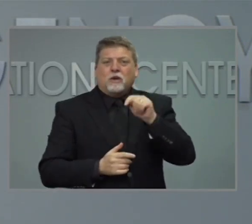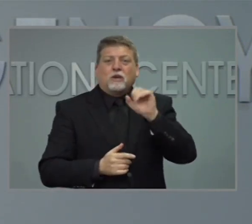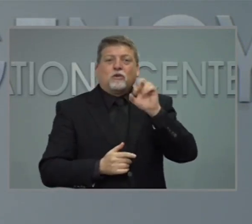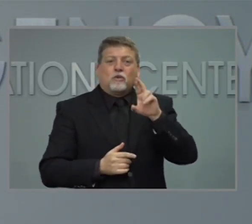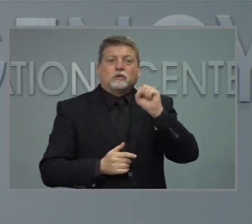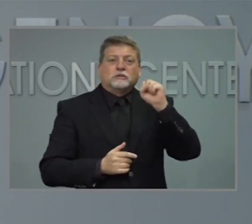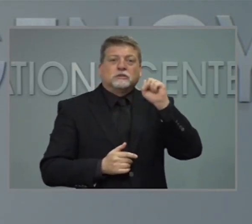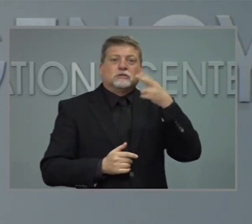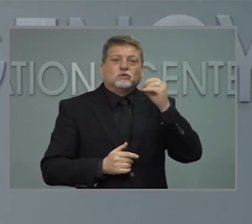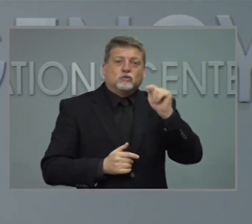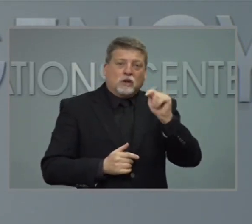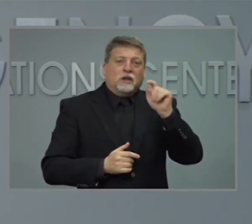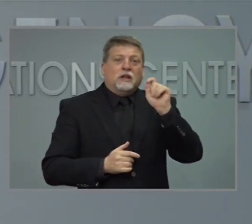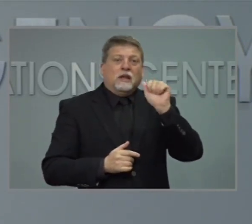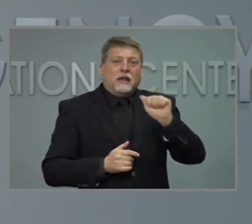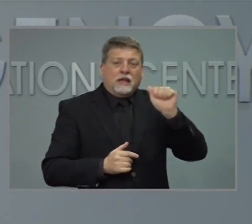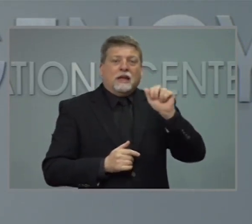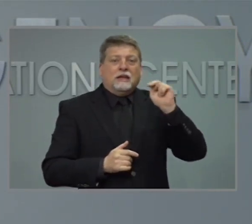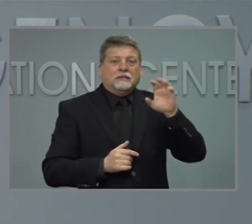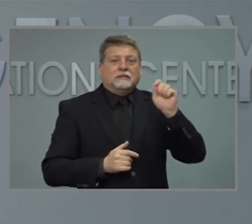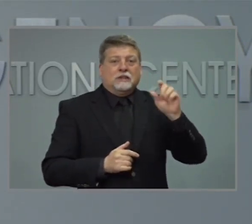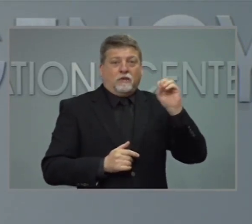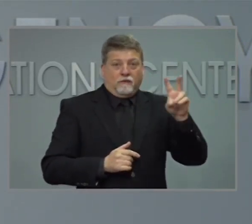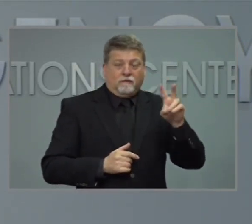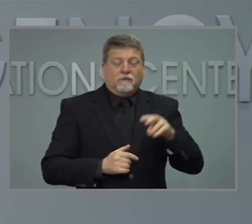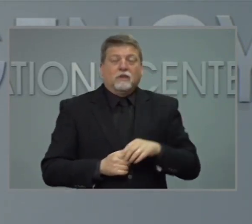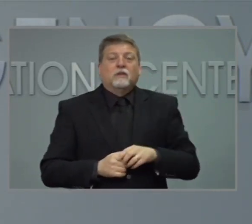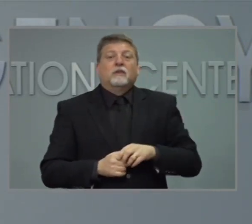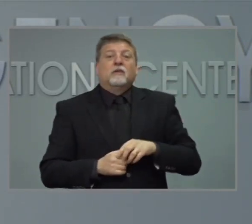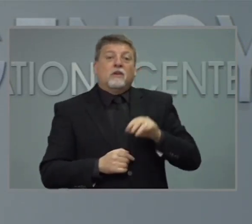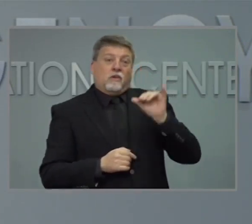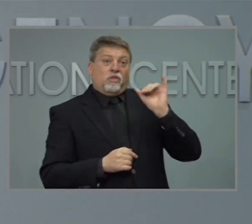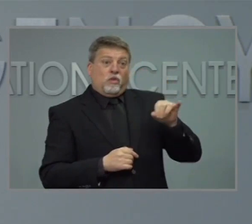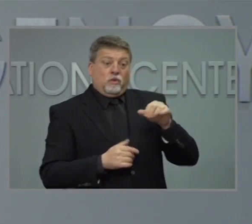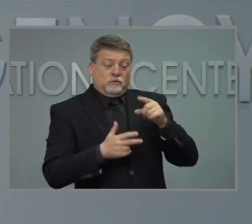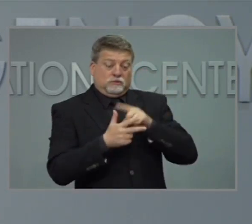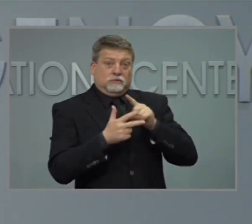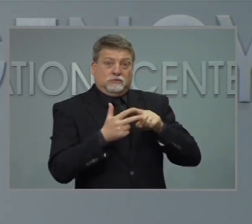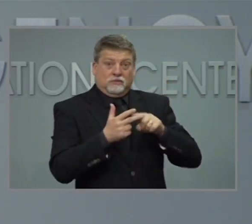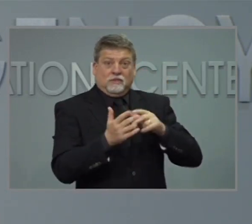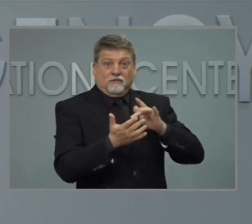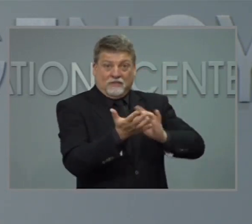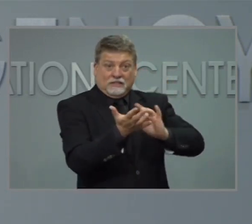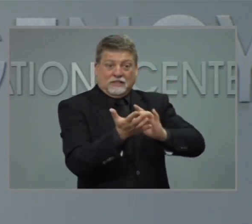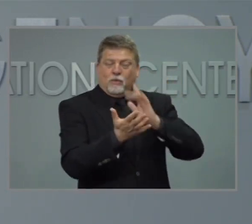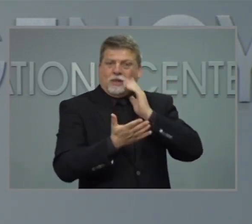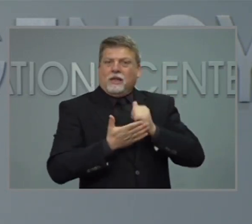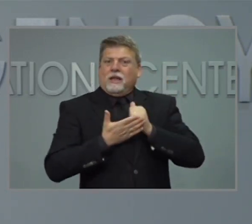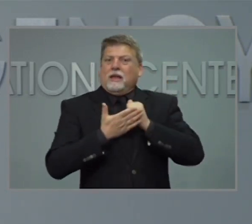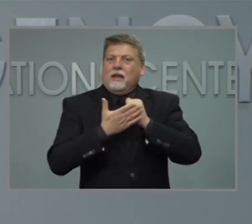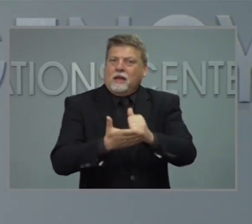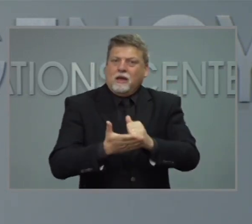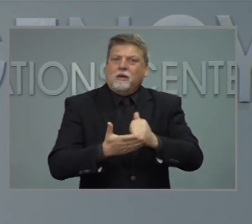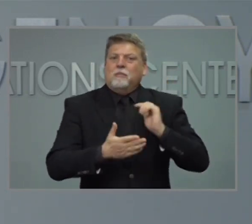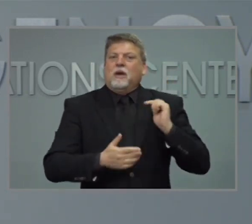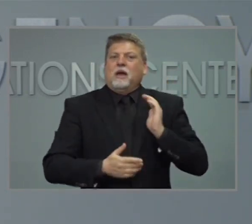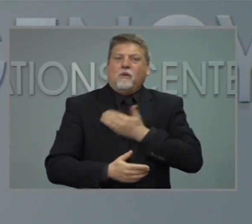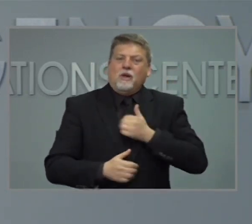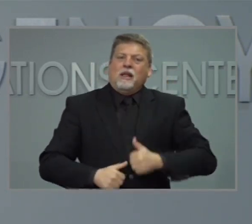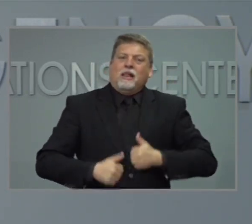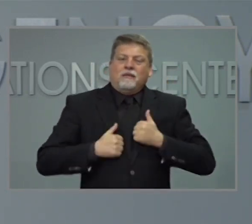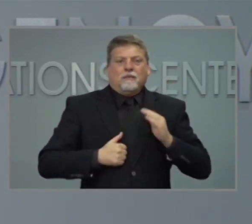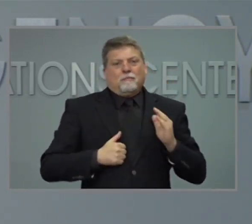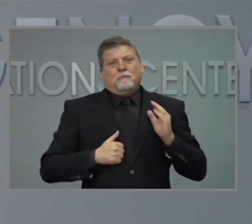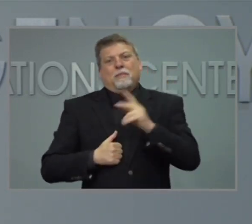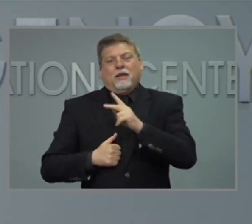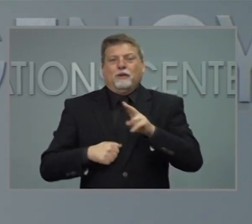yourspot.yourshot.nc.gov. These tested, safe, and effective COVID-19 vaccines will help us get back in control of our lives and back to the